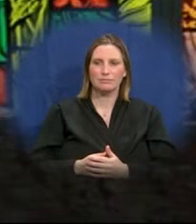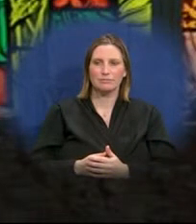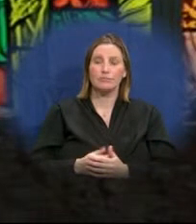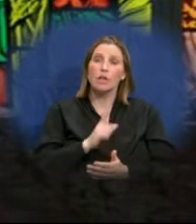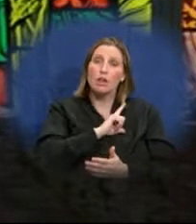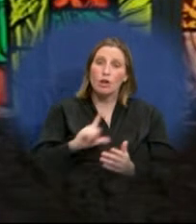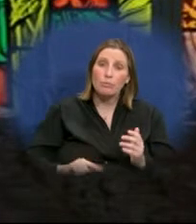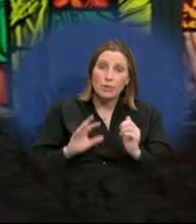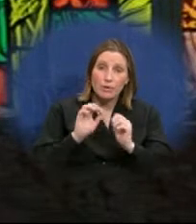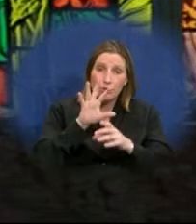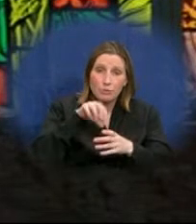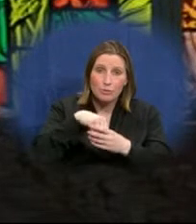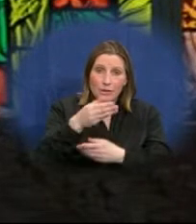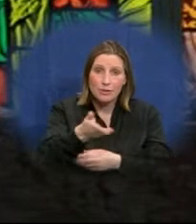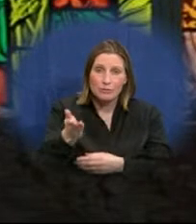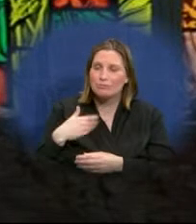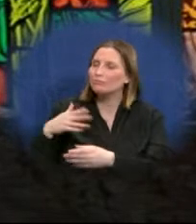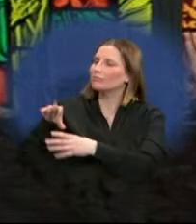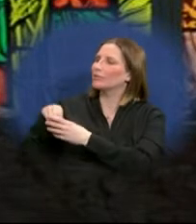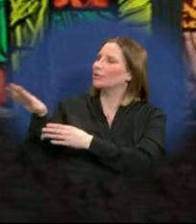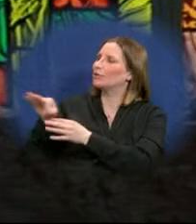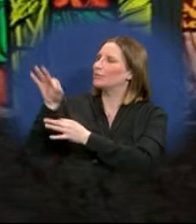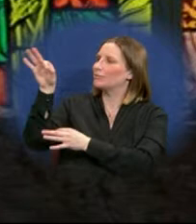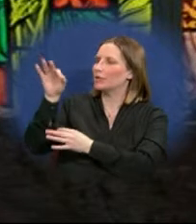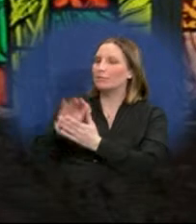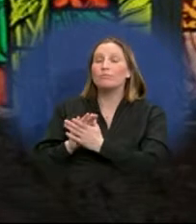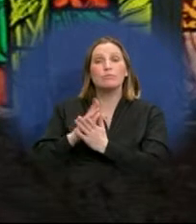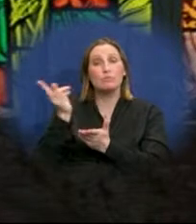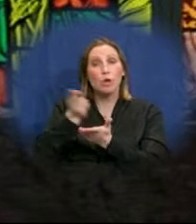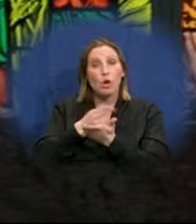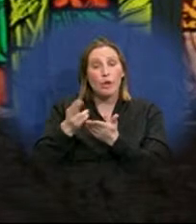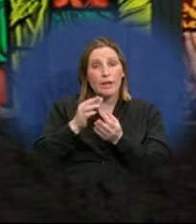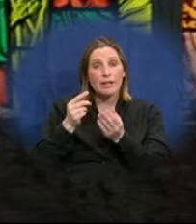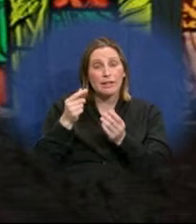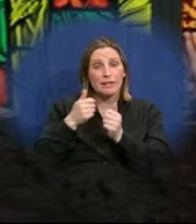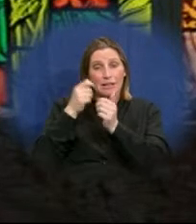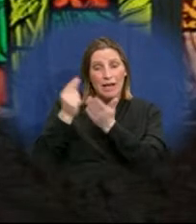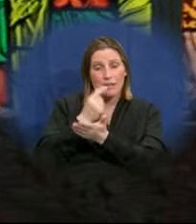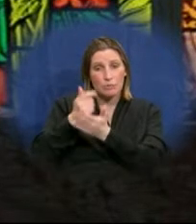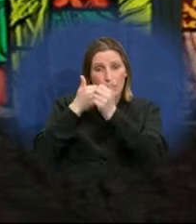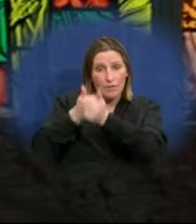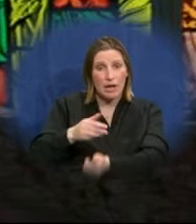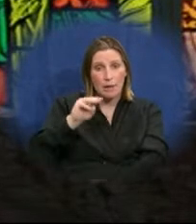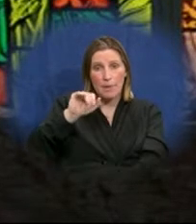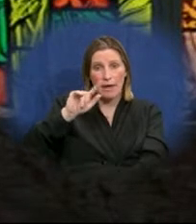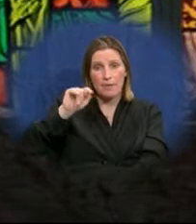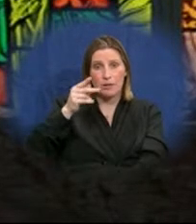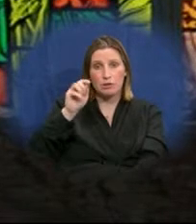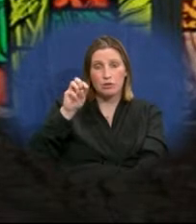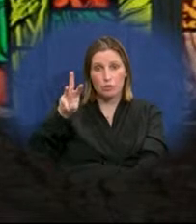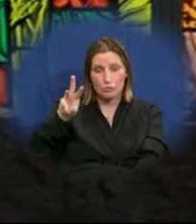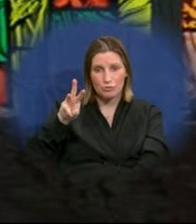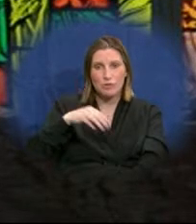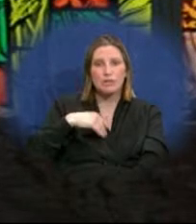The Lord be with you. With your spirit. A reading from the Holy Gospel according to Matthew.